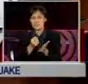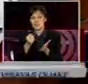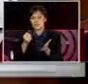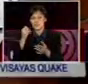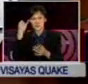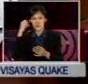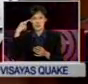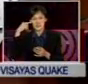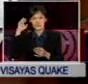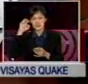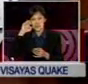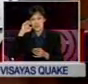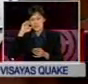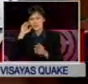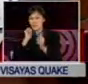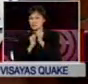Enrile. So this is